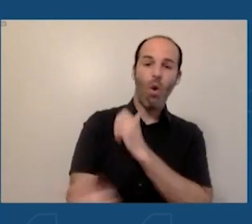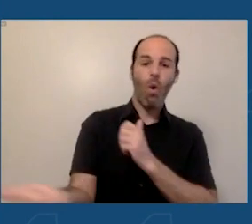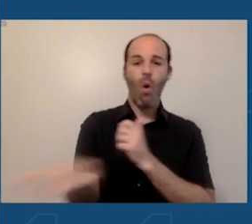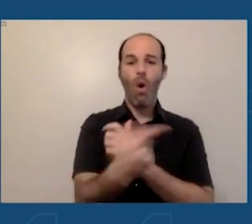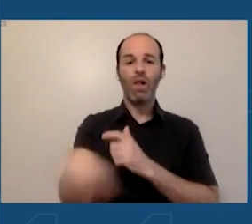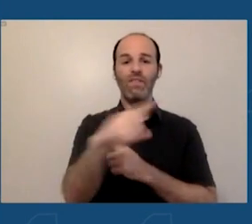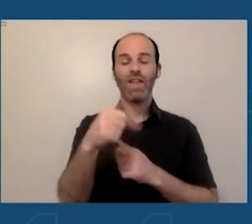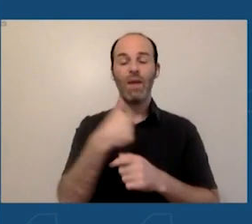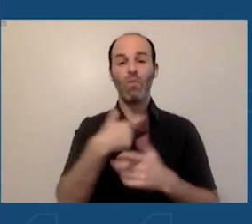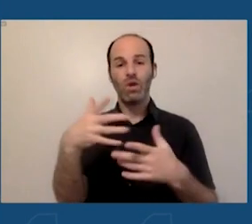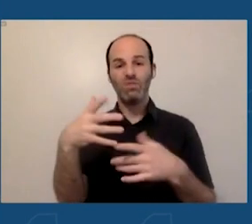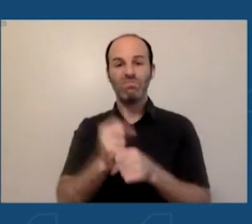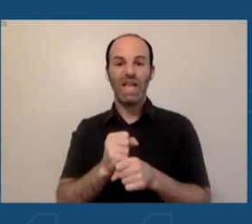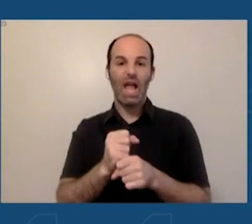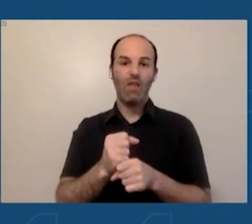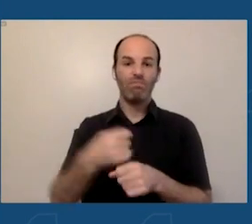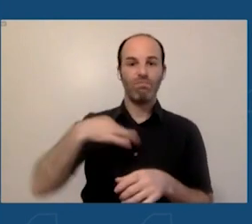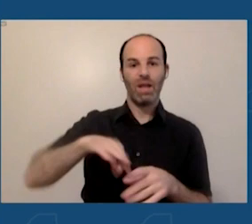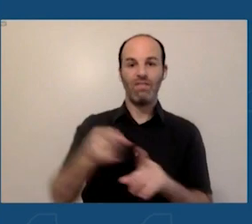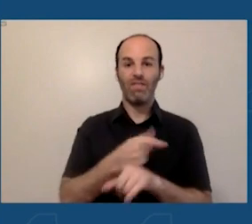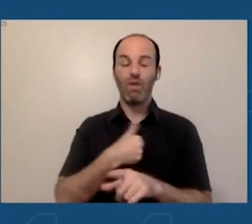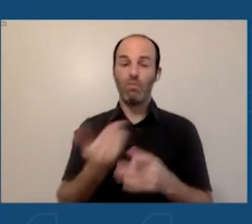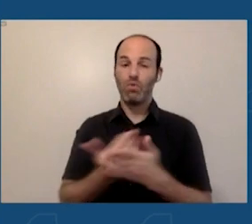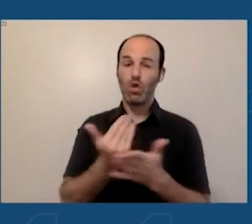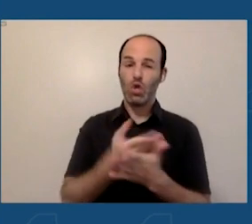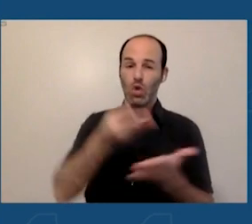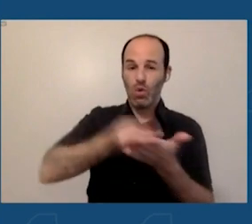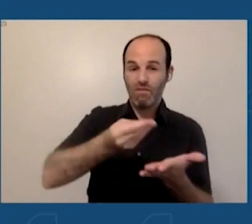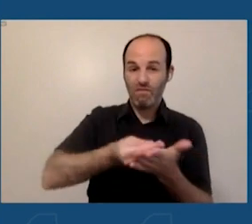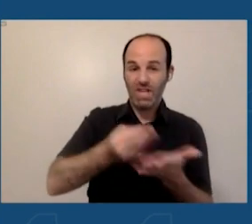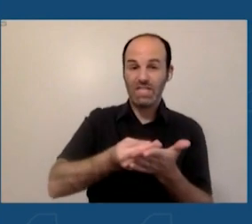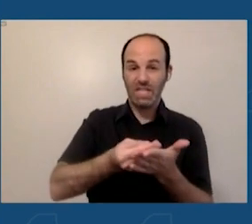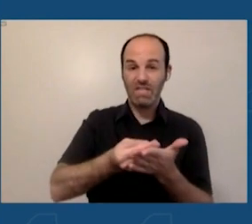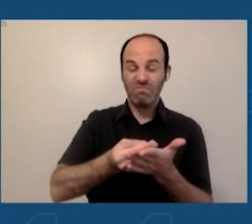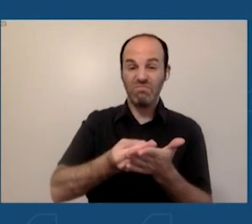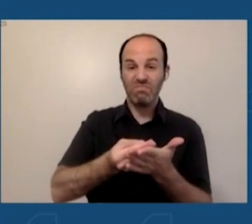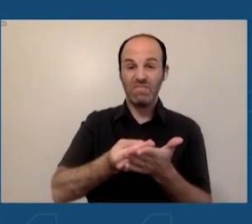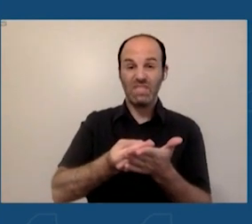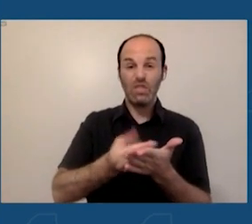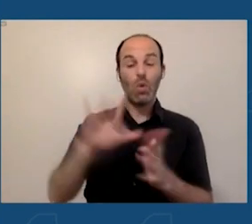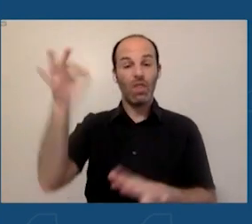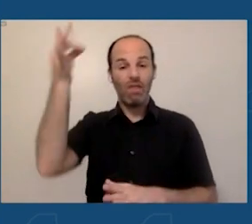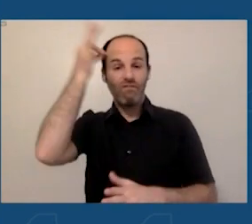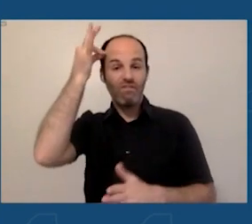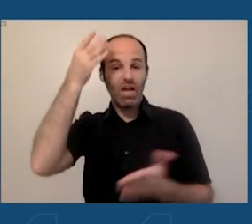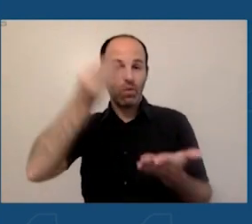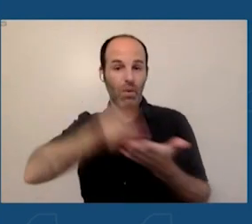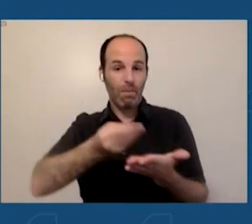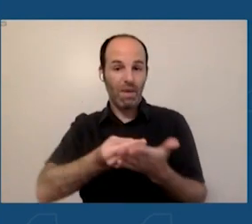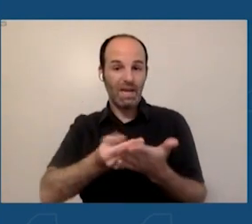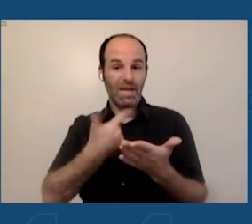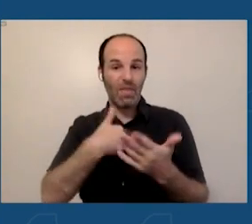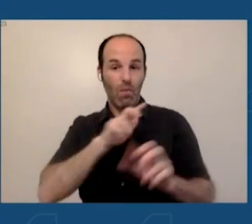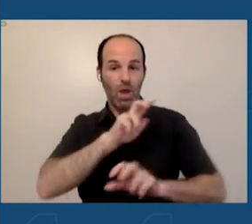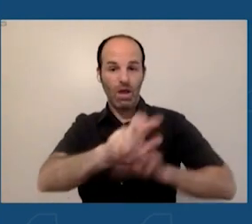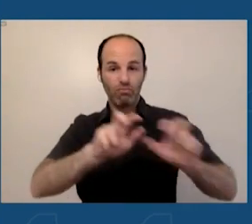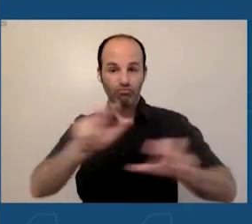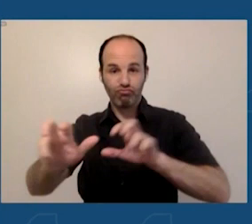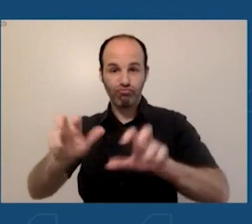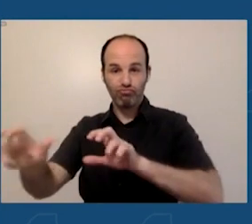by the American Rescue Plan. So the federal dollars that we allocated during the pandemic